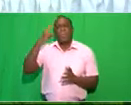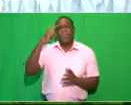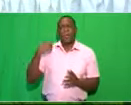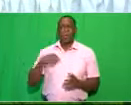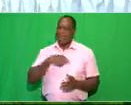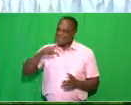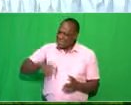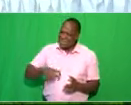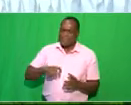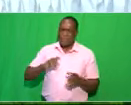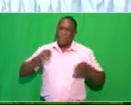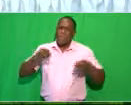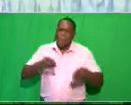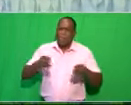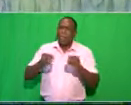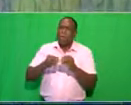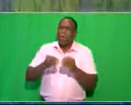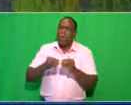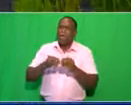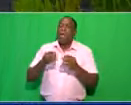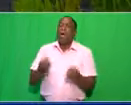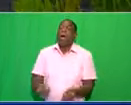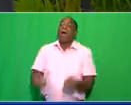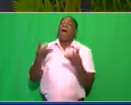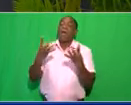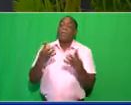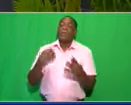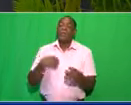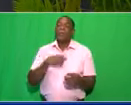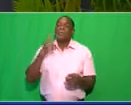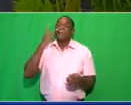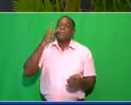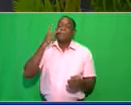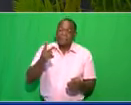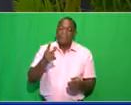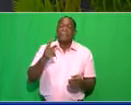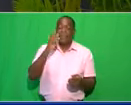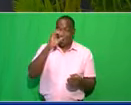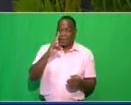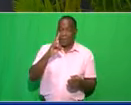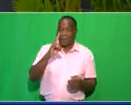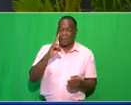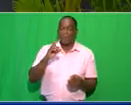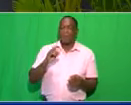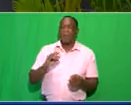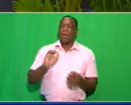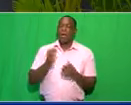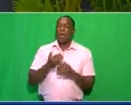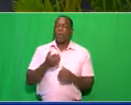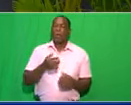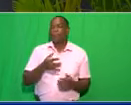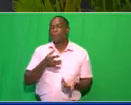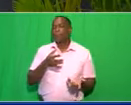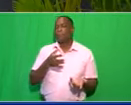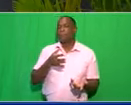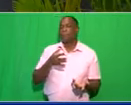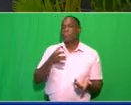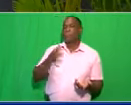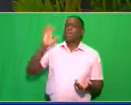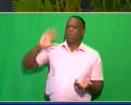more on how much we see education. Our forefathers, the first prime minister